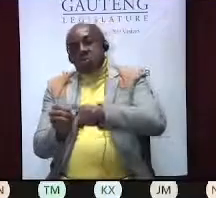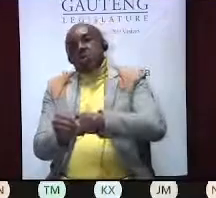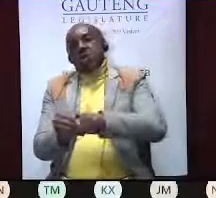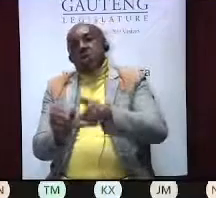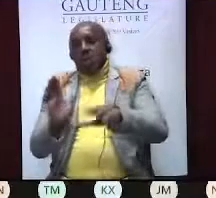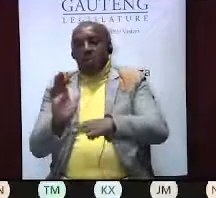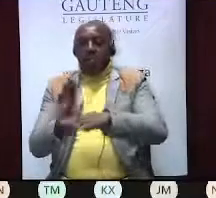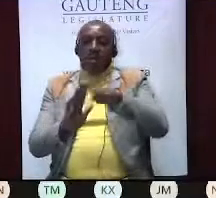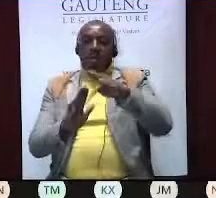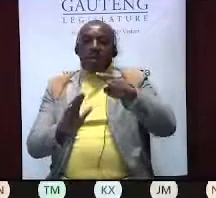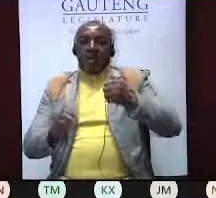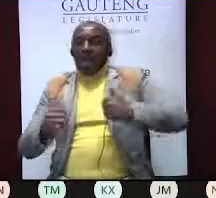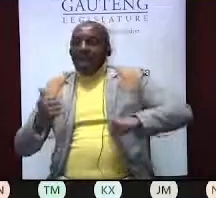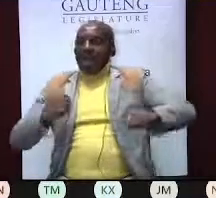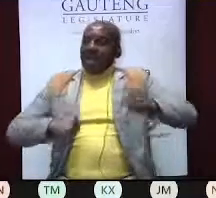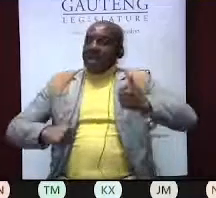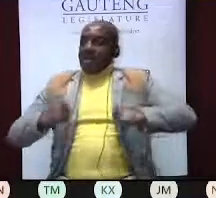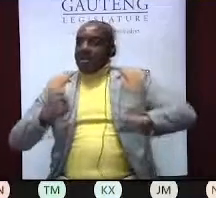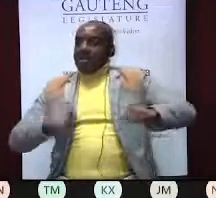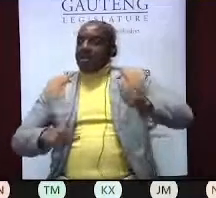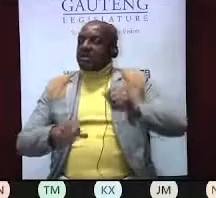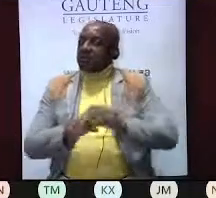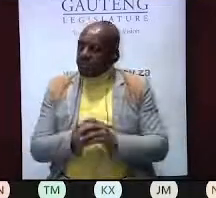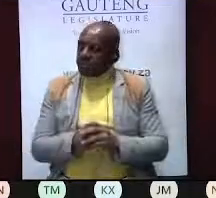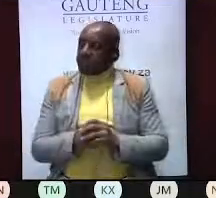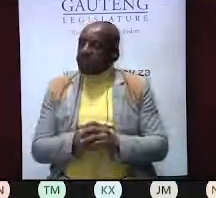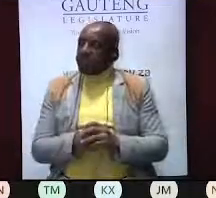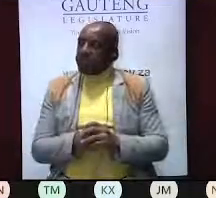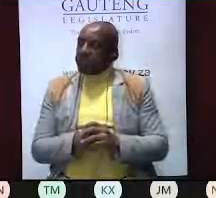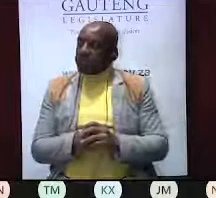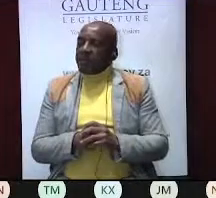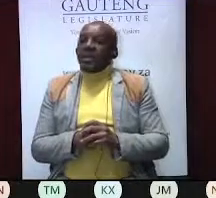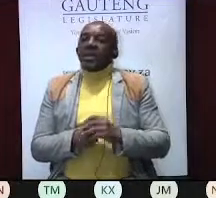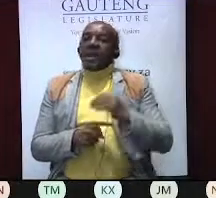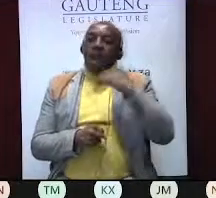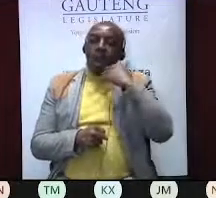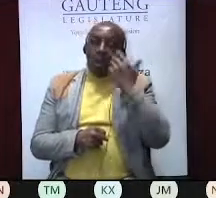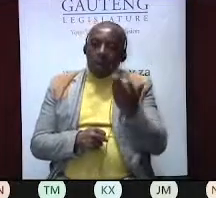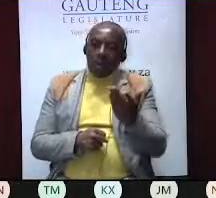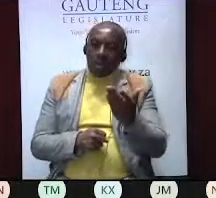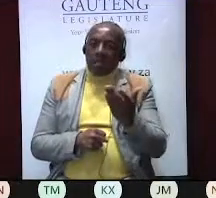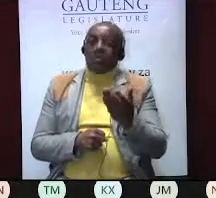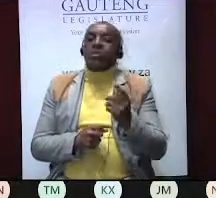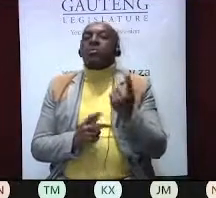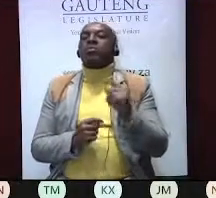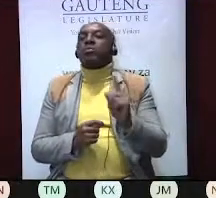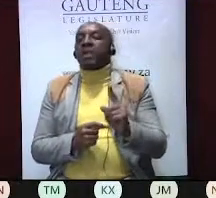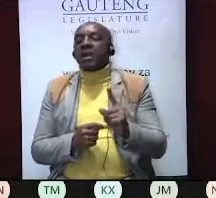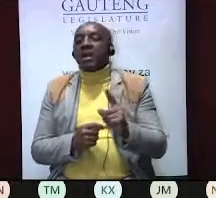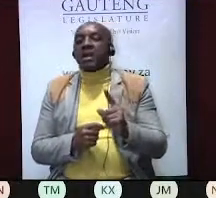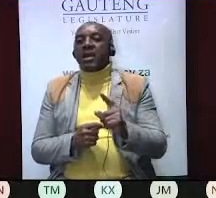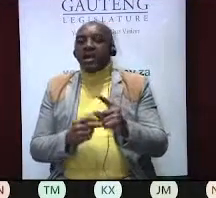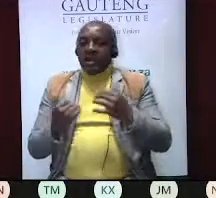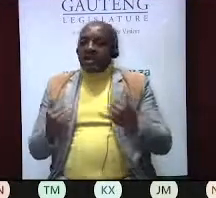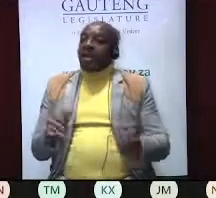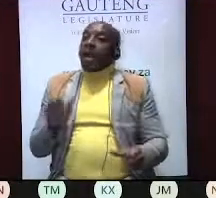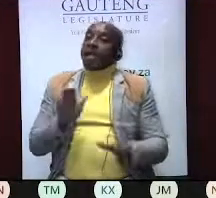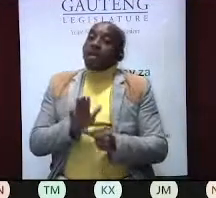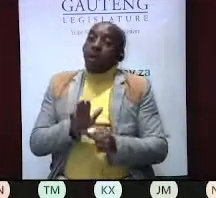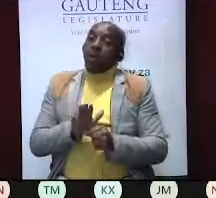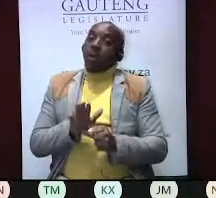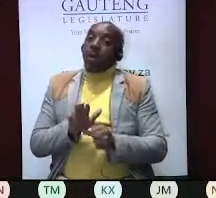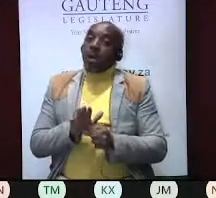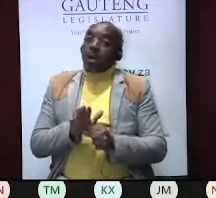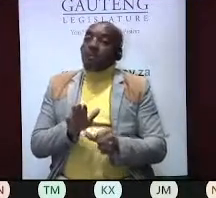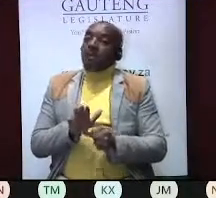of action. So I want to emphasize that it is very critical